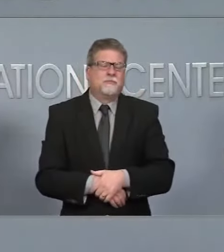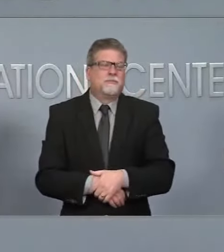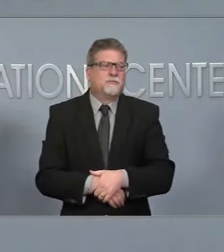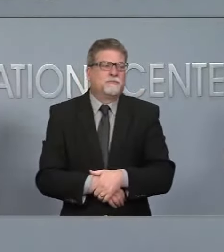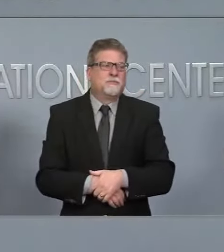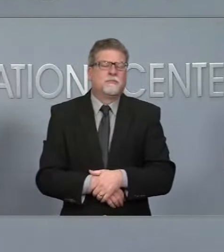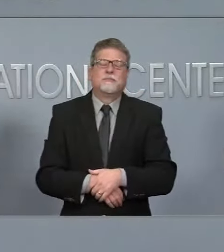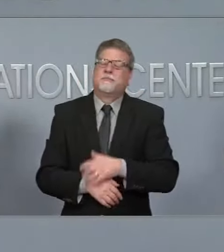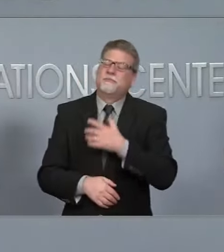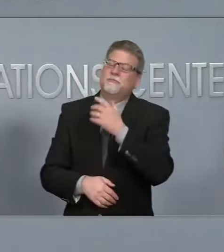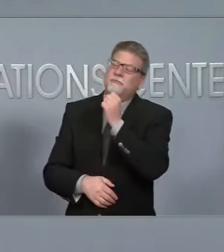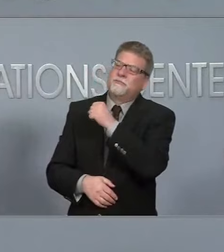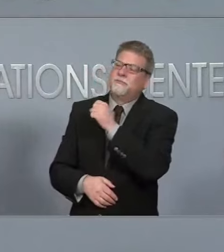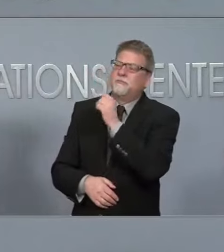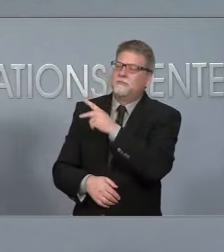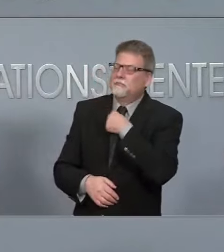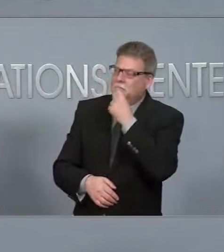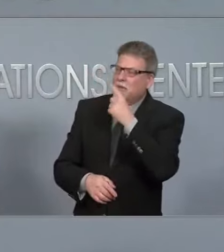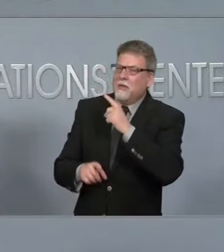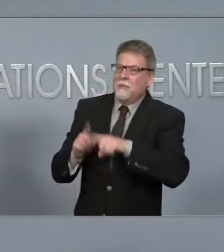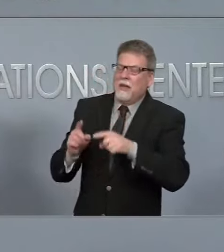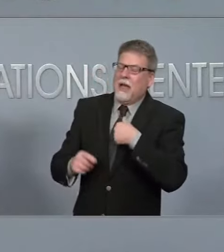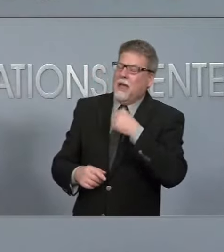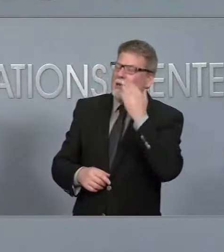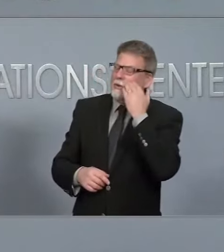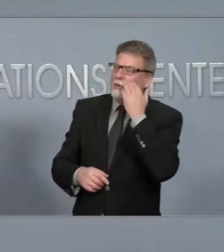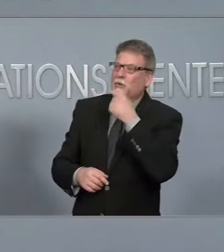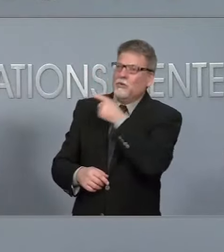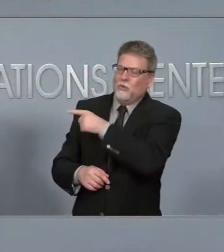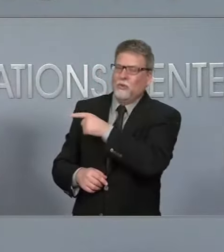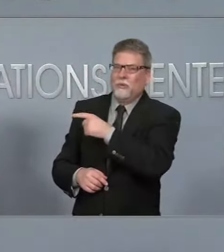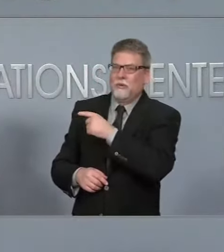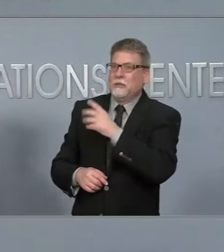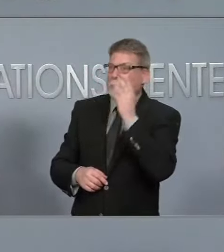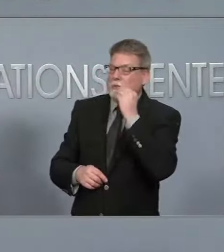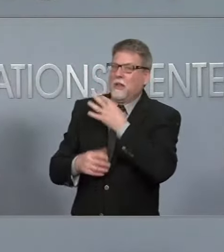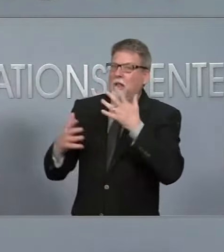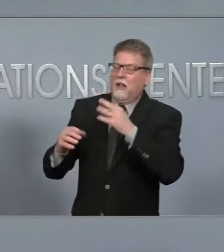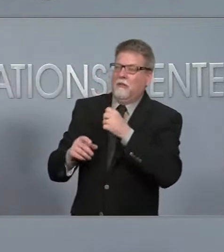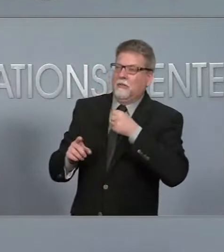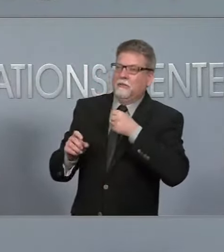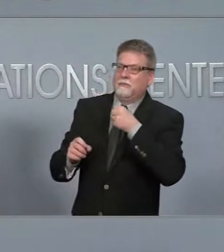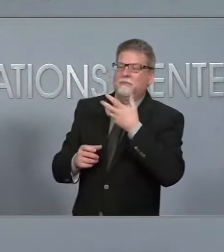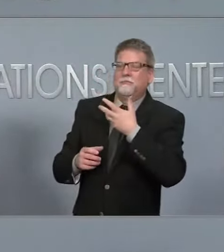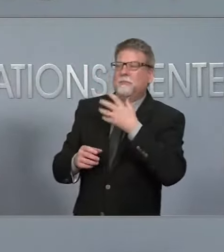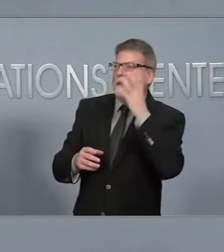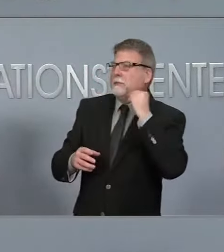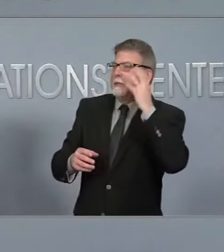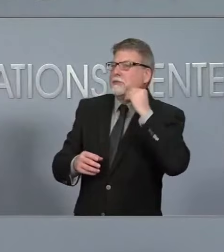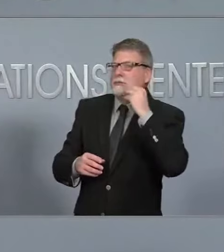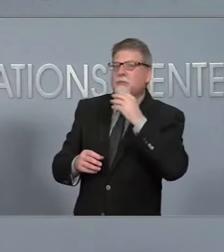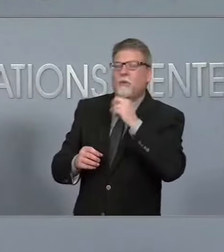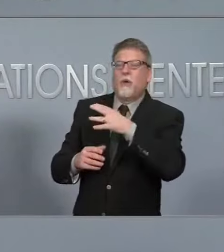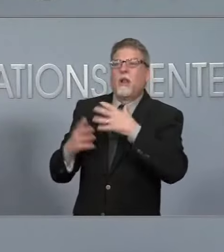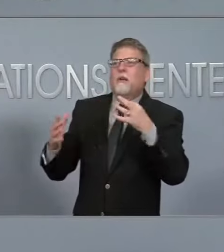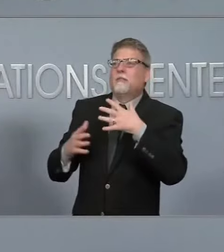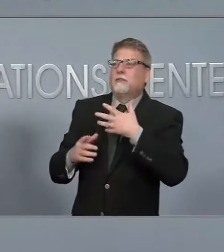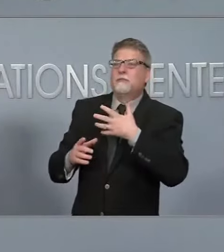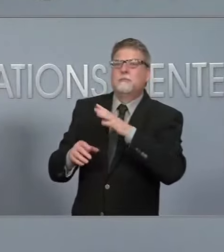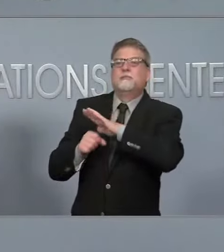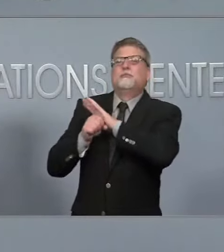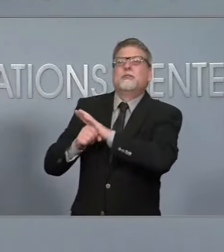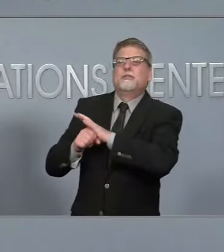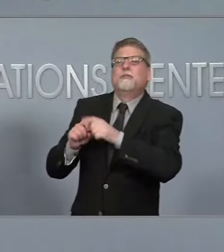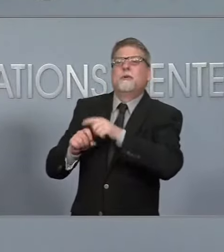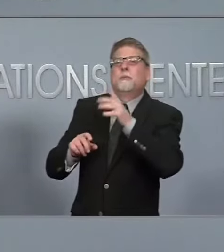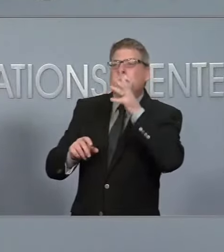to make a quip about I probably don't have to look at your inbox to know the pressure you've been under. I'm curious, you're the chair of the Democratic Governors Association. Did